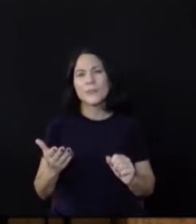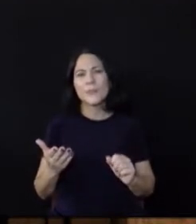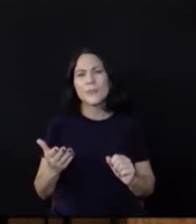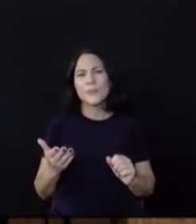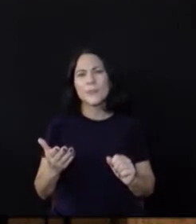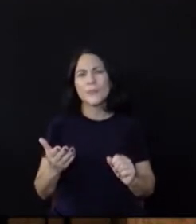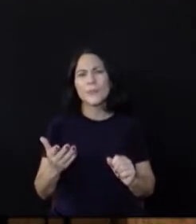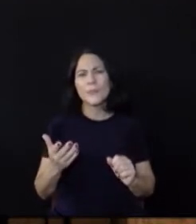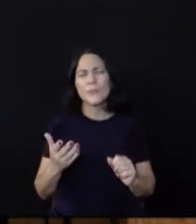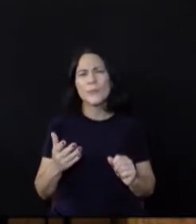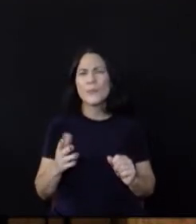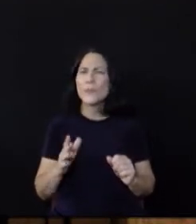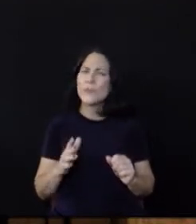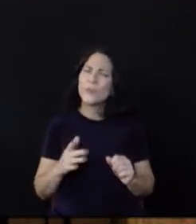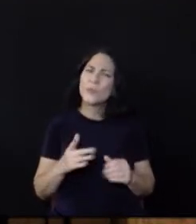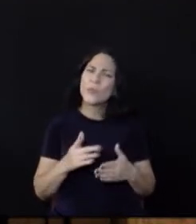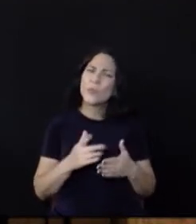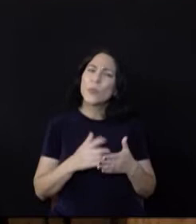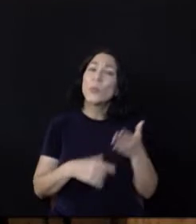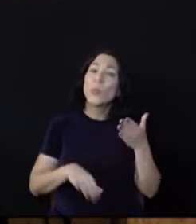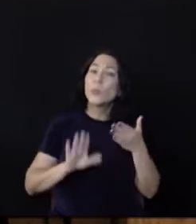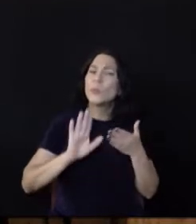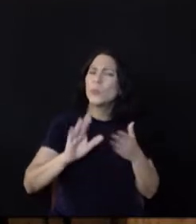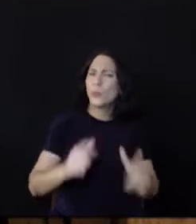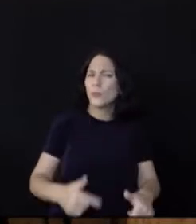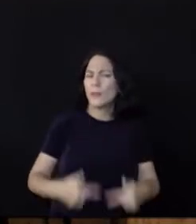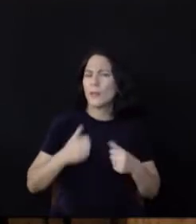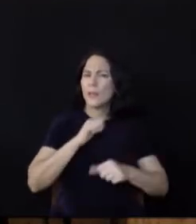what is your life staked upon?